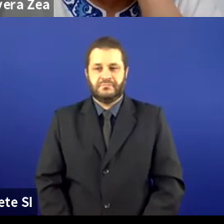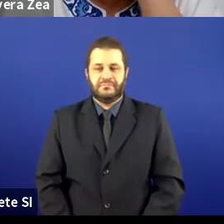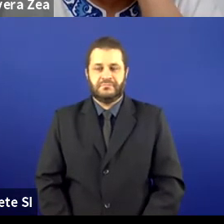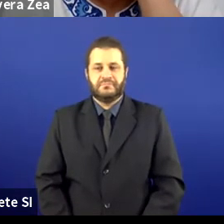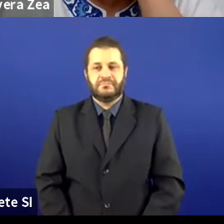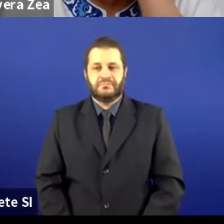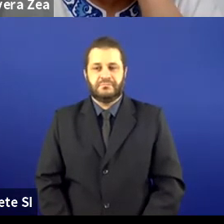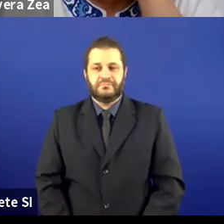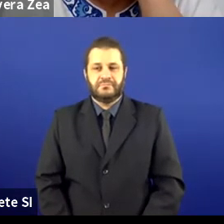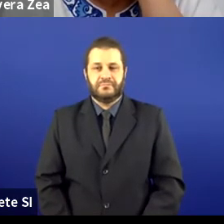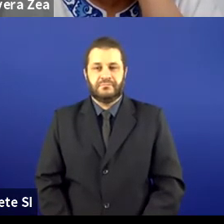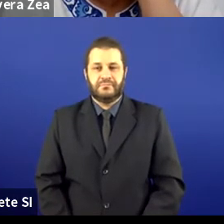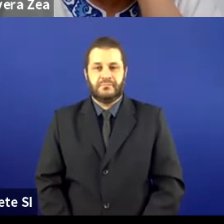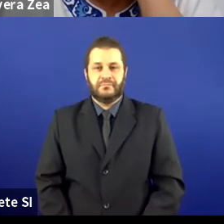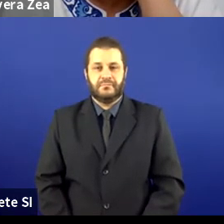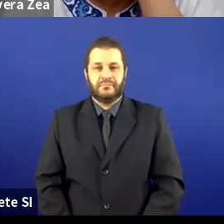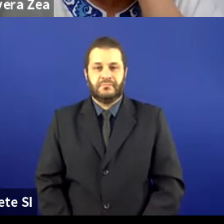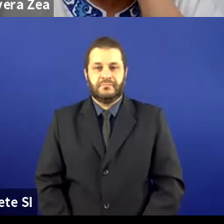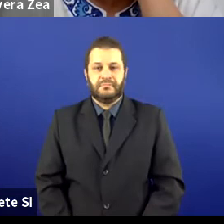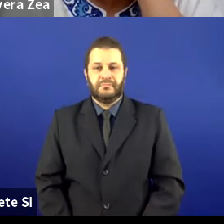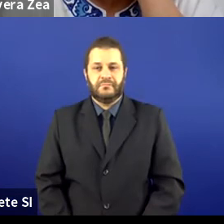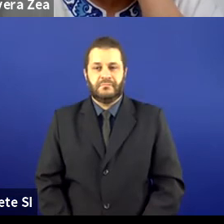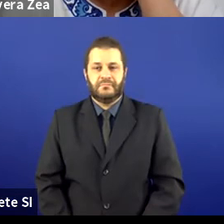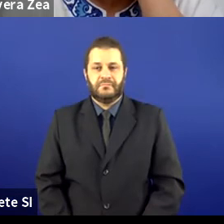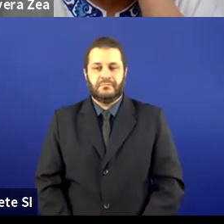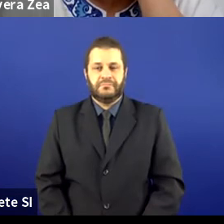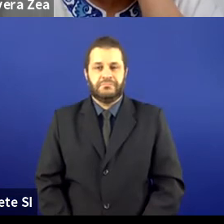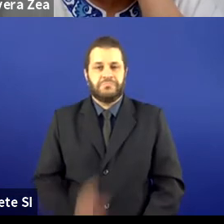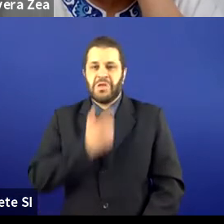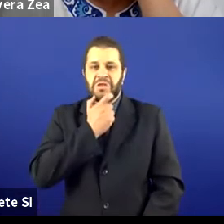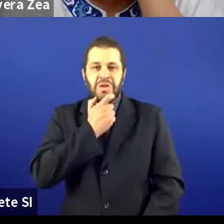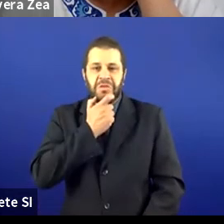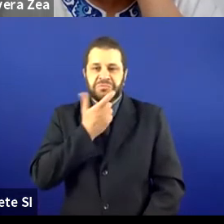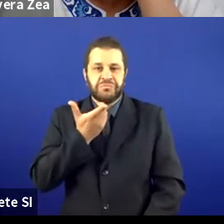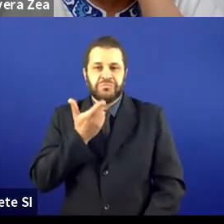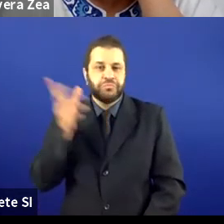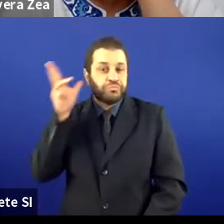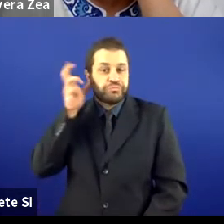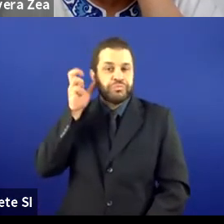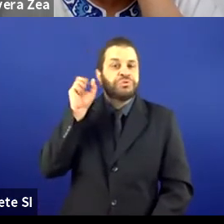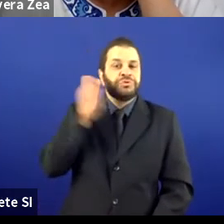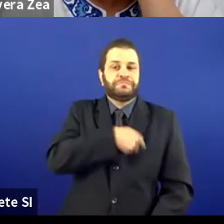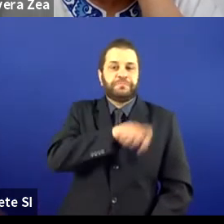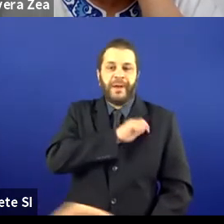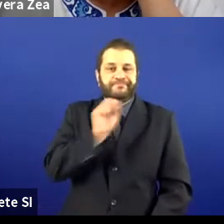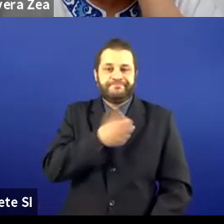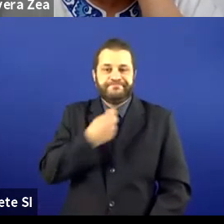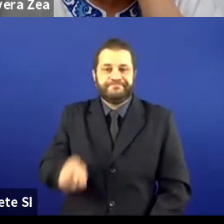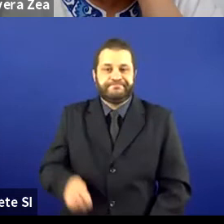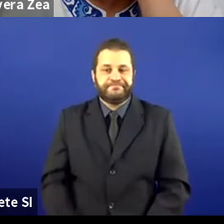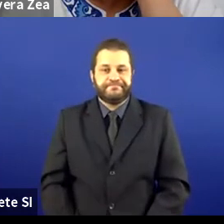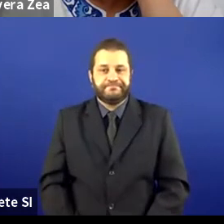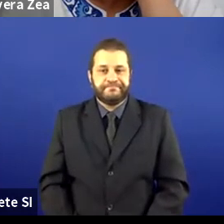promote inclusion? What do we need to do to agree on an agenda that's based on inclusion without discrimination and that is